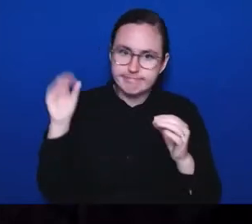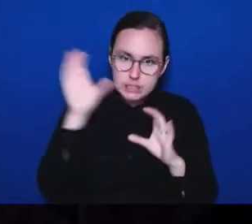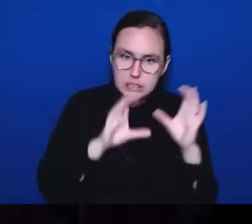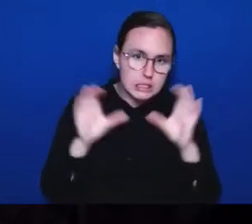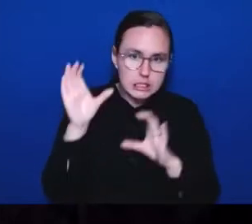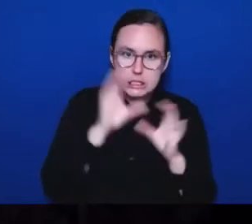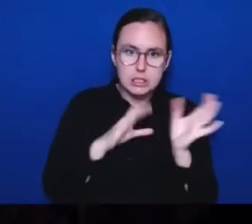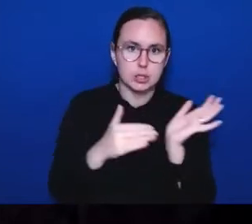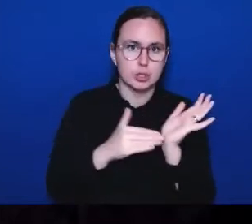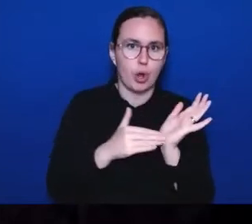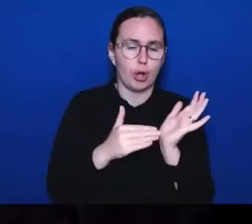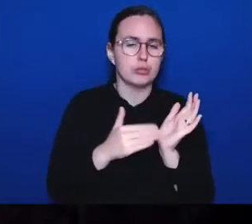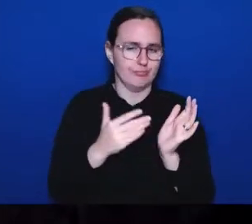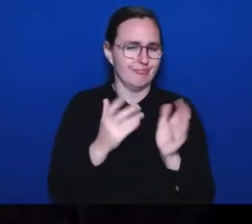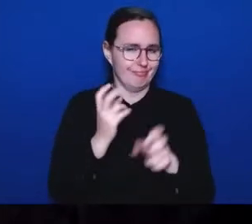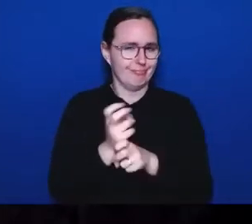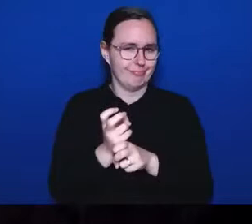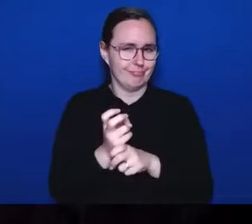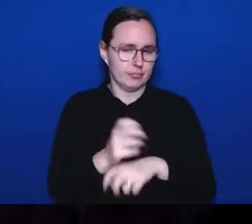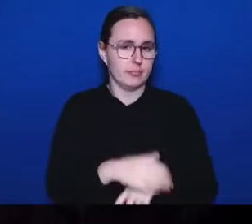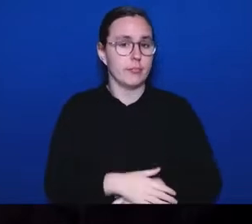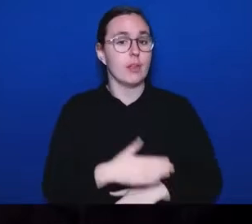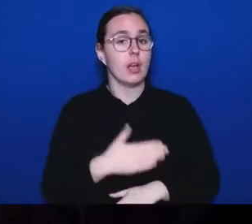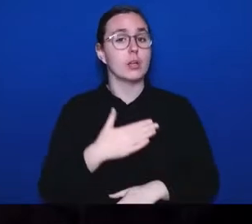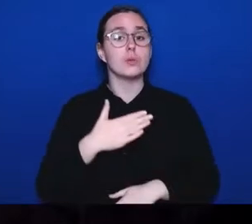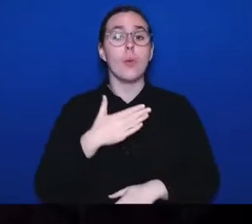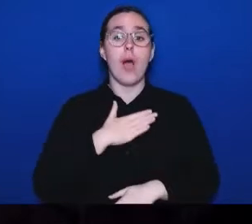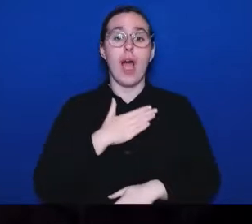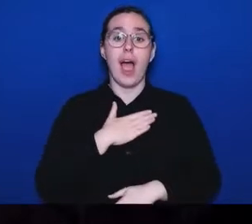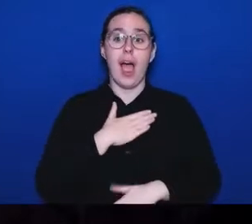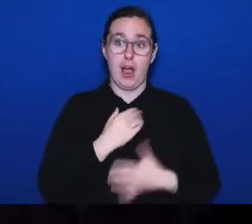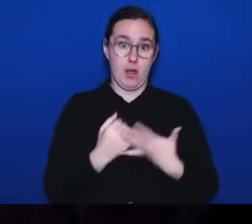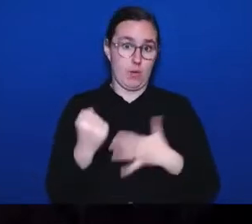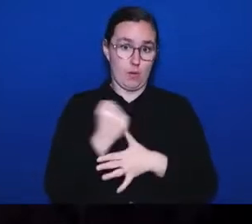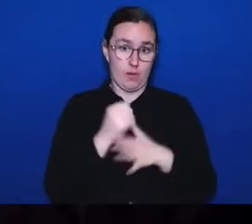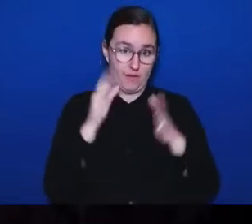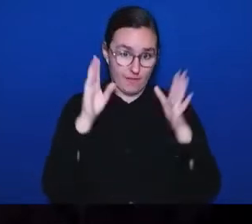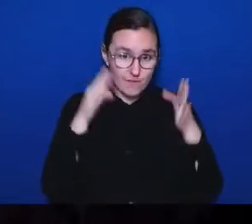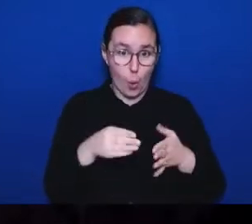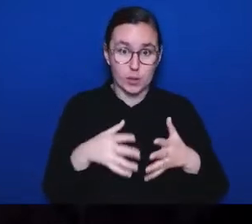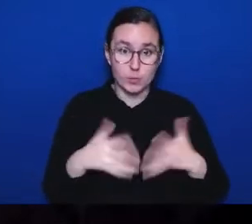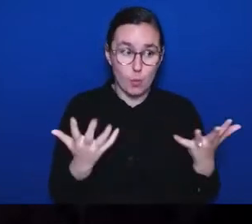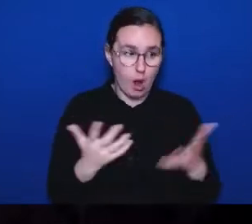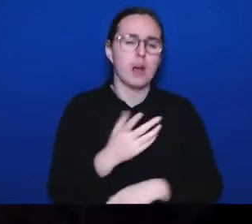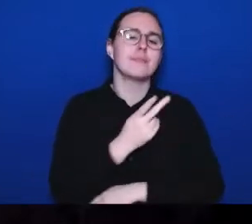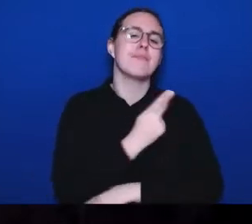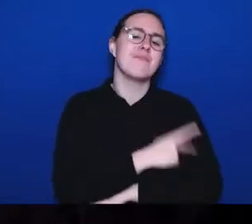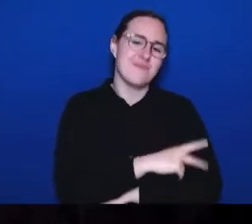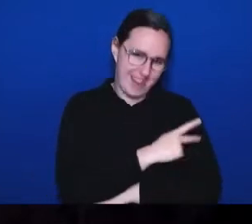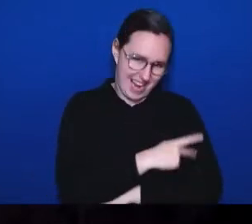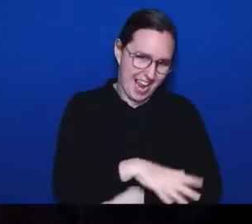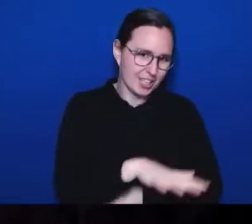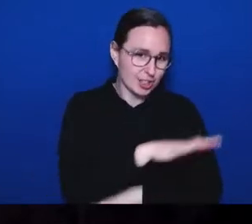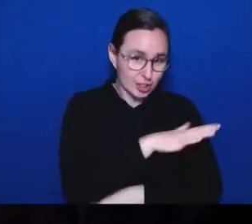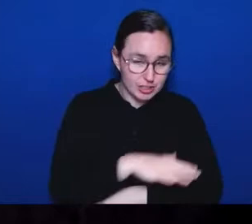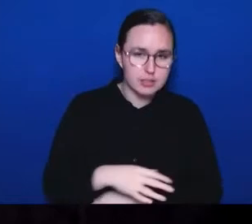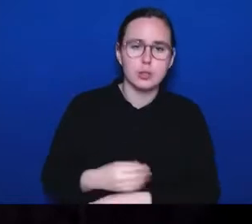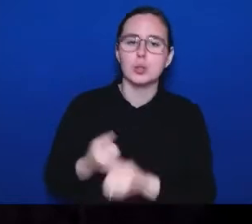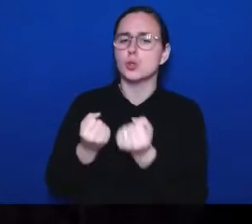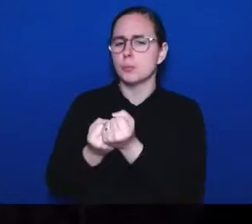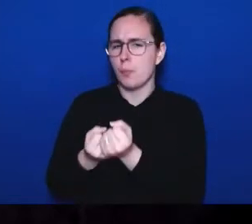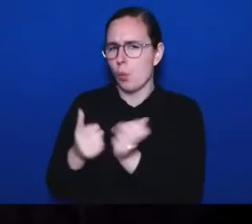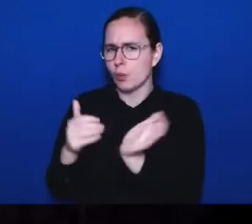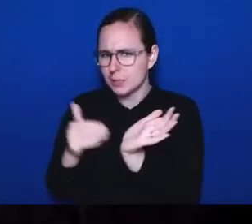on patients, a focus on the care given to patients, a stabilization of our existing network of family doctors, family practice